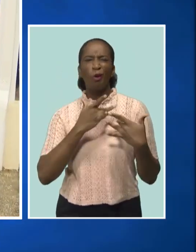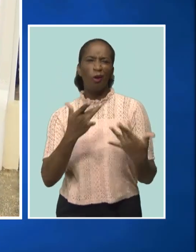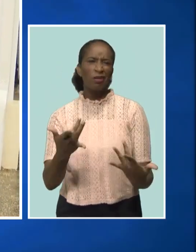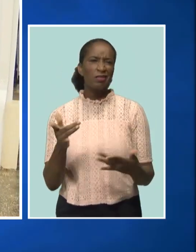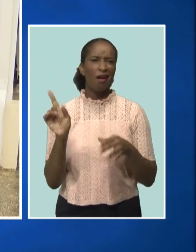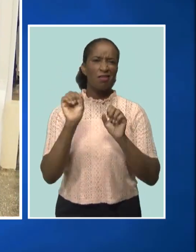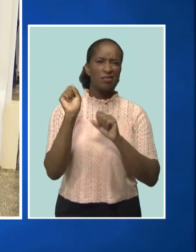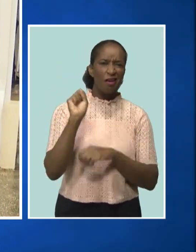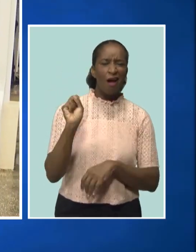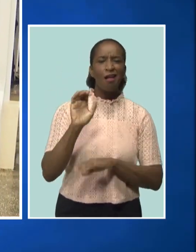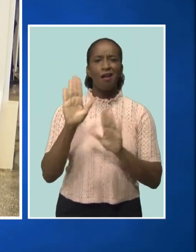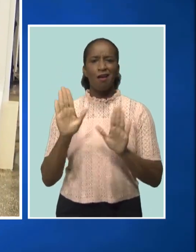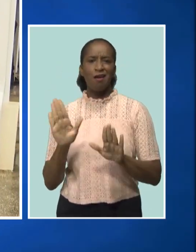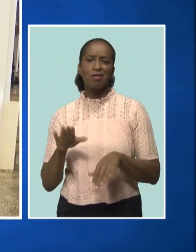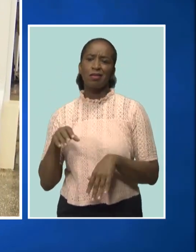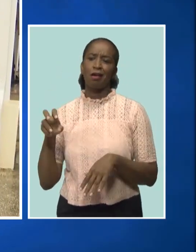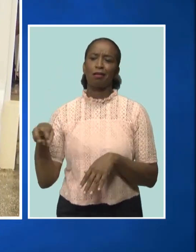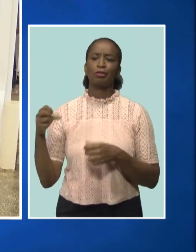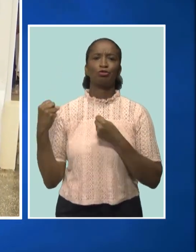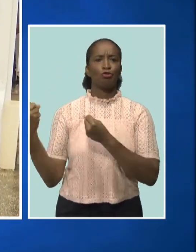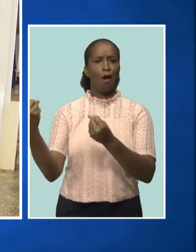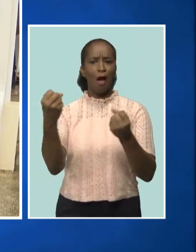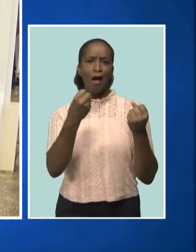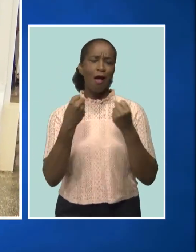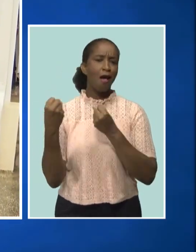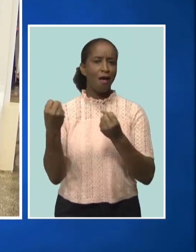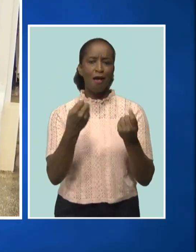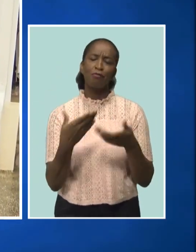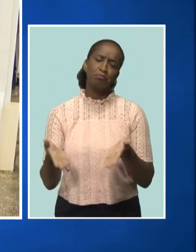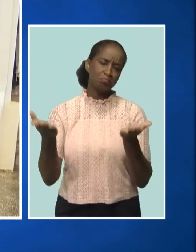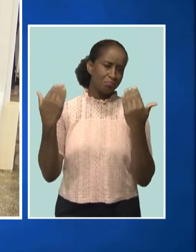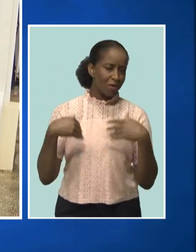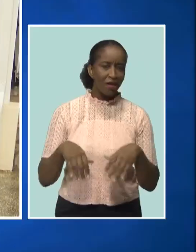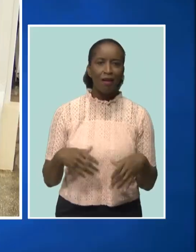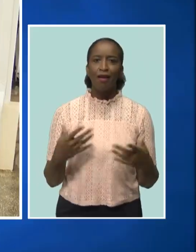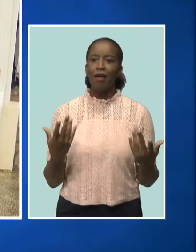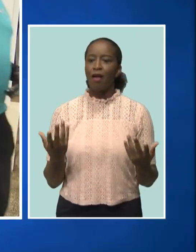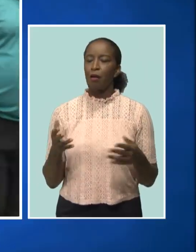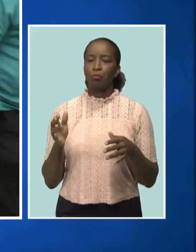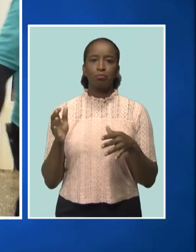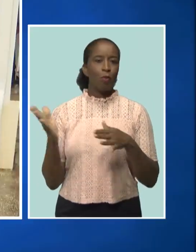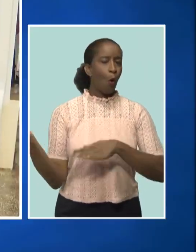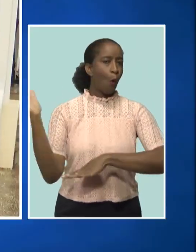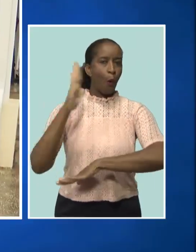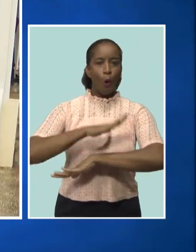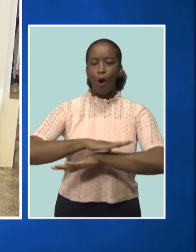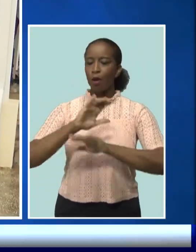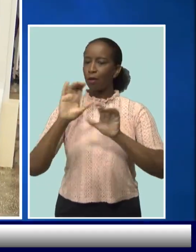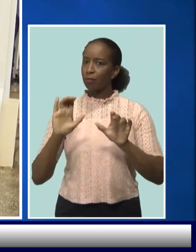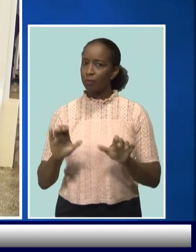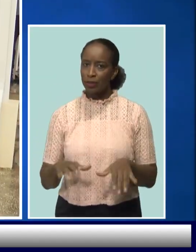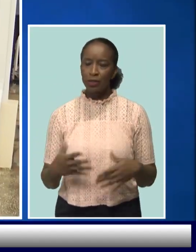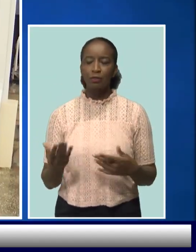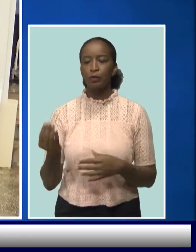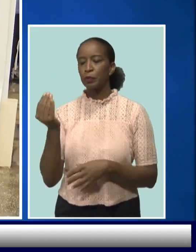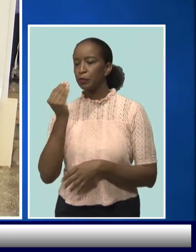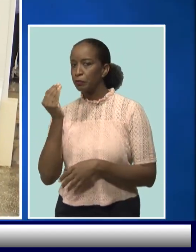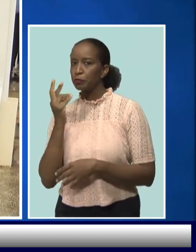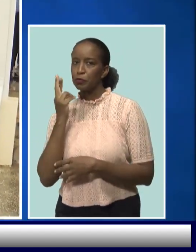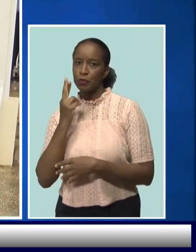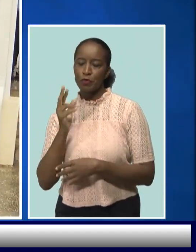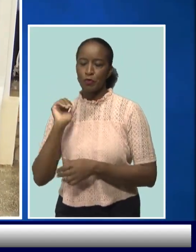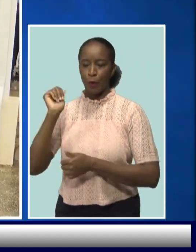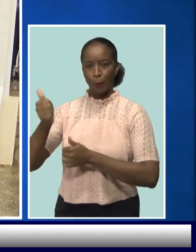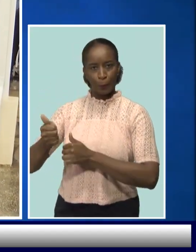come on up. And it's a full day of activations. Of course, we still have the food and rum station that's been very popular at every We